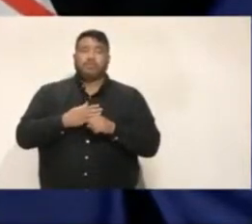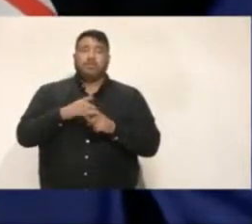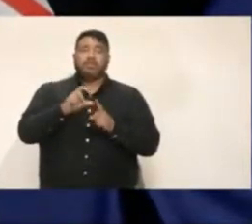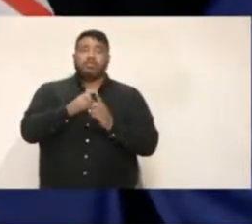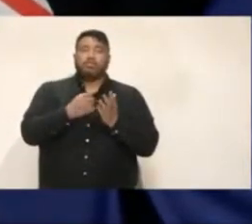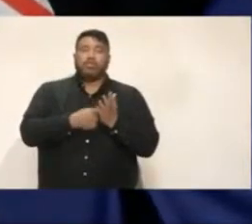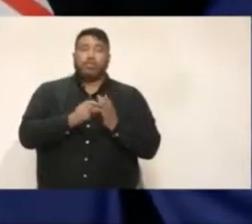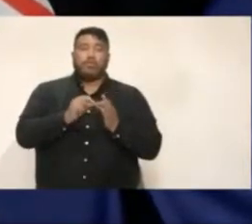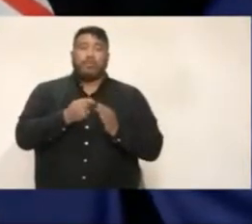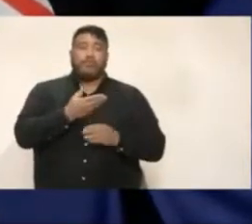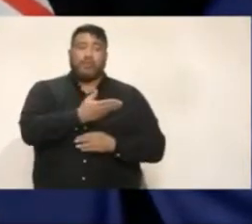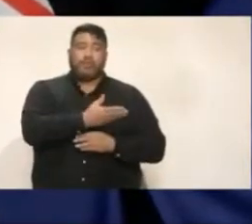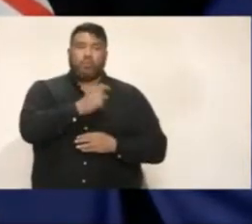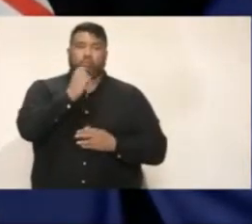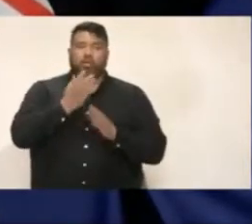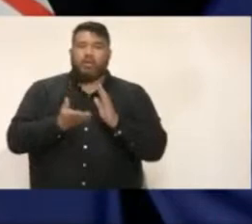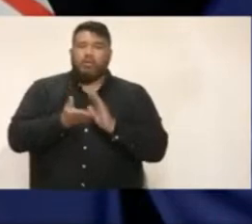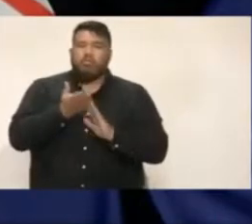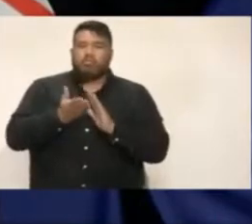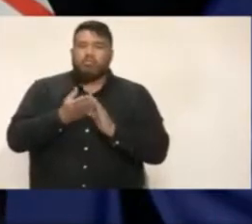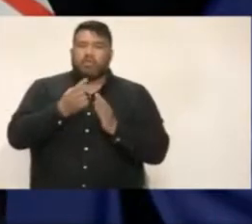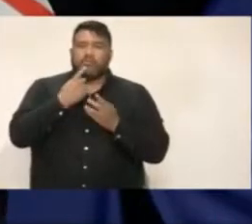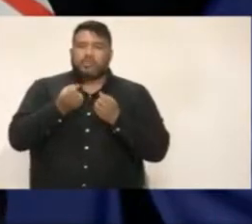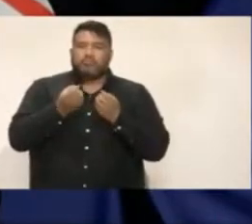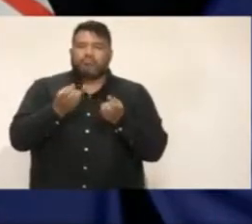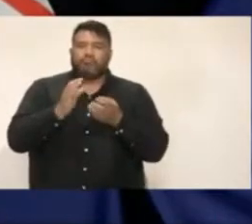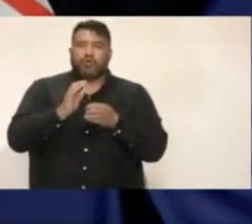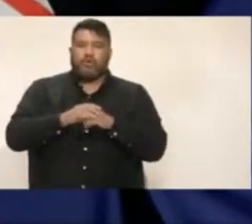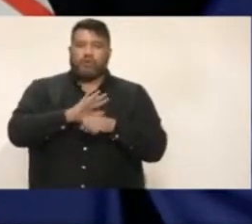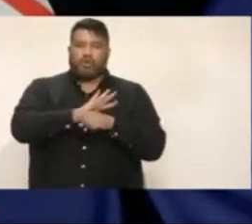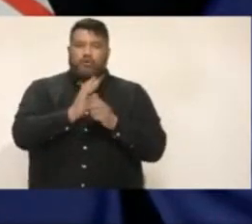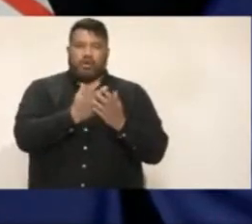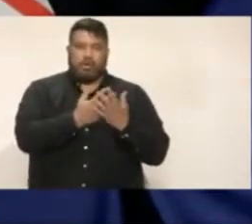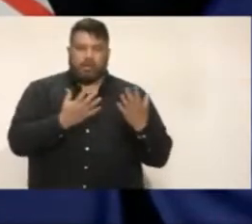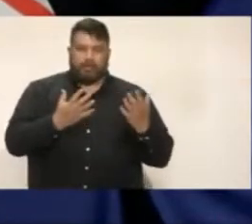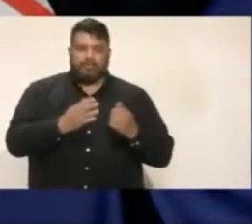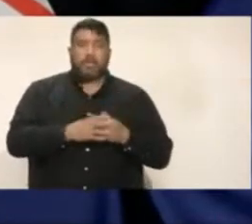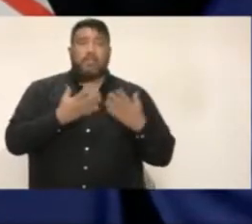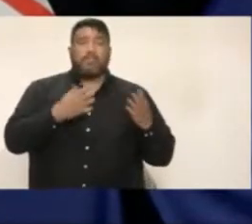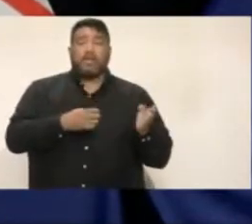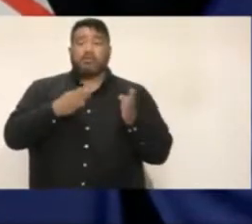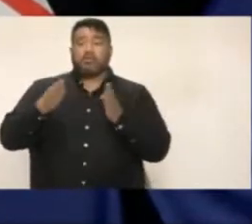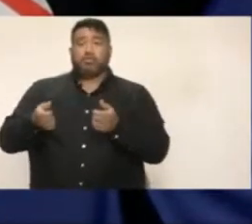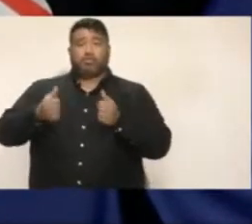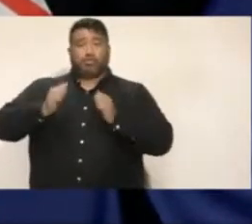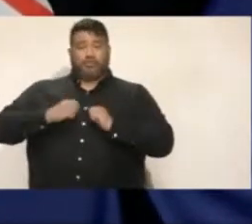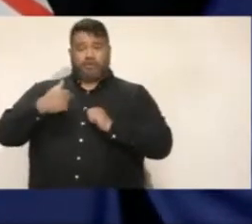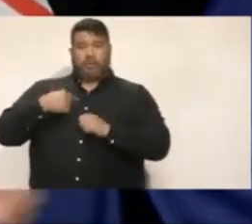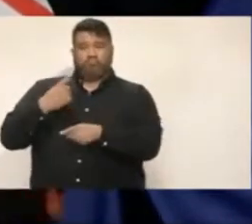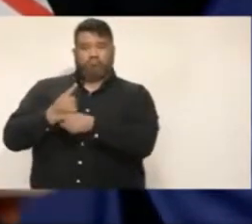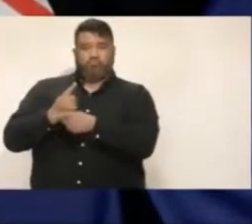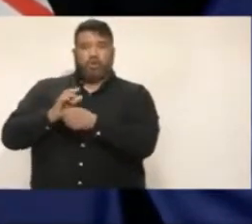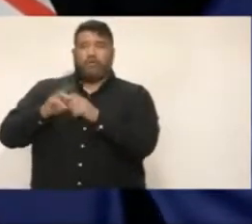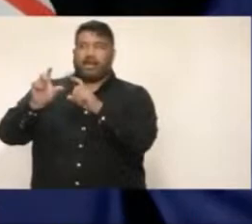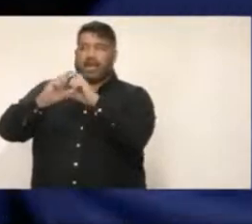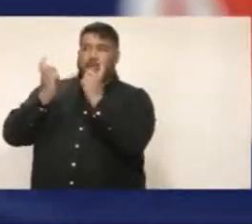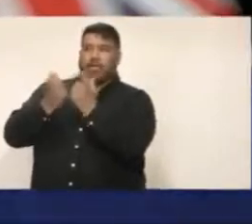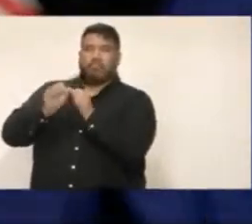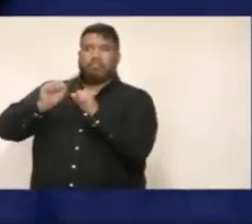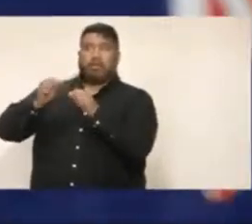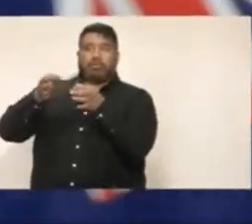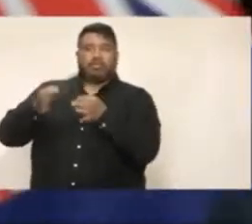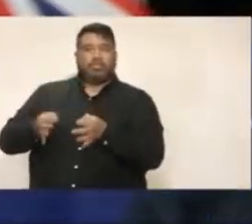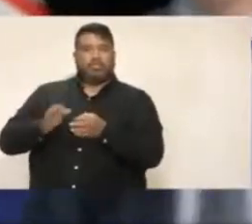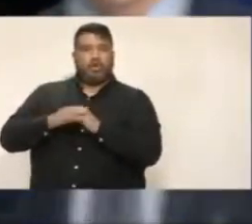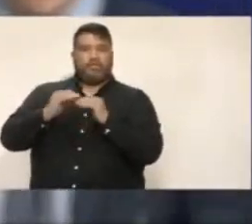announcement on Cabinet's decision after reviewing our alert level settings this morning. But before I do, Dr. Bloomfield. Thank